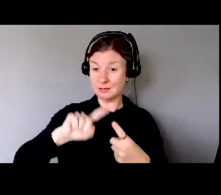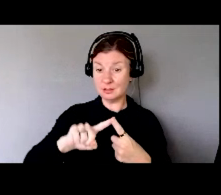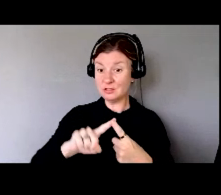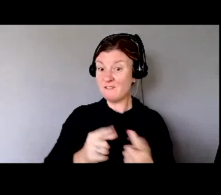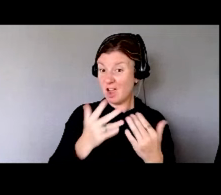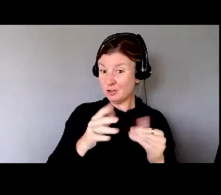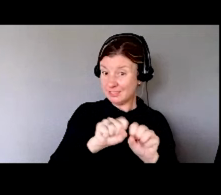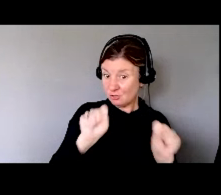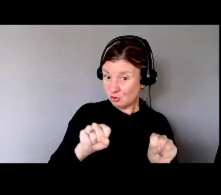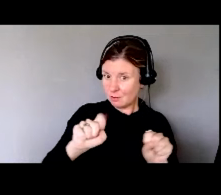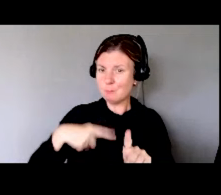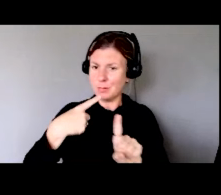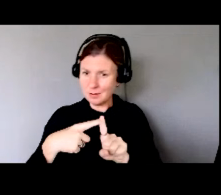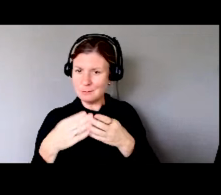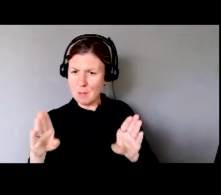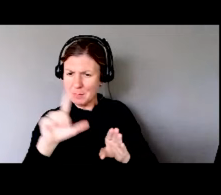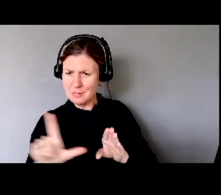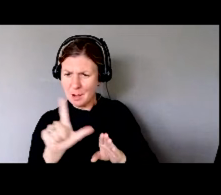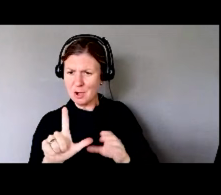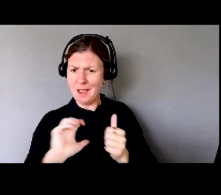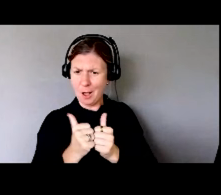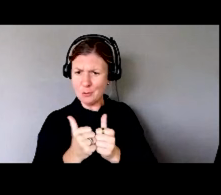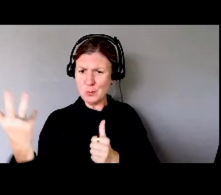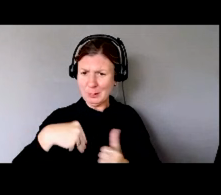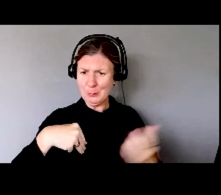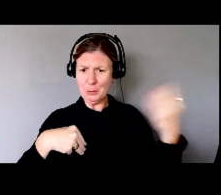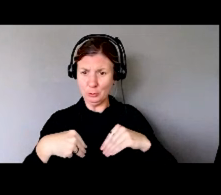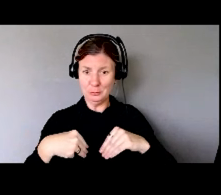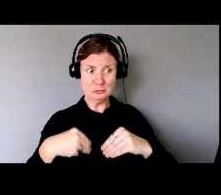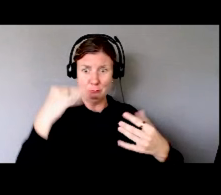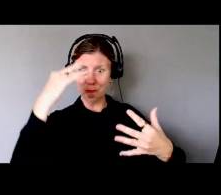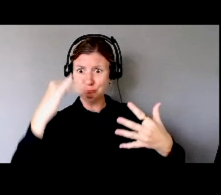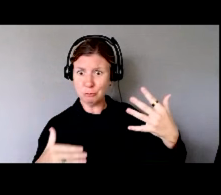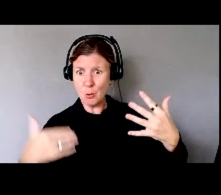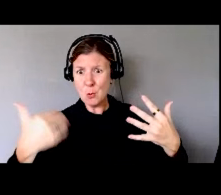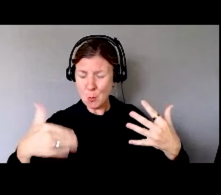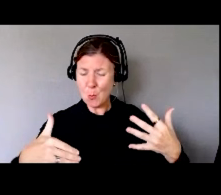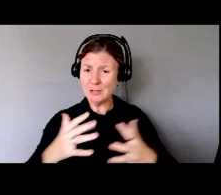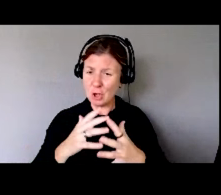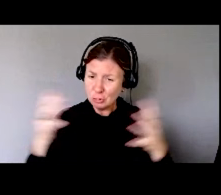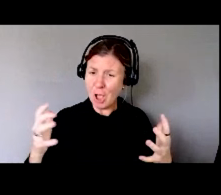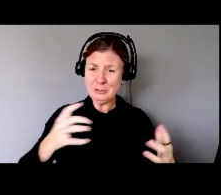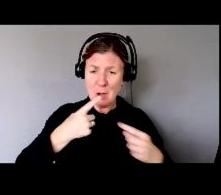and a public library. That's a mouthful, and a handful too.